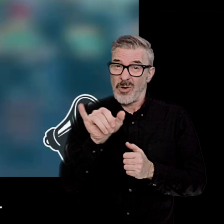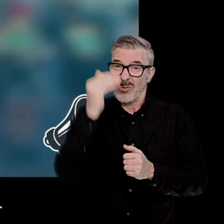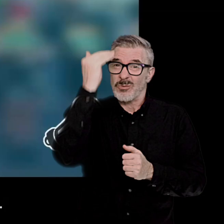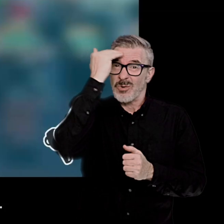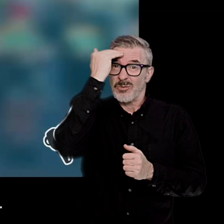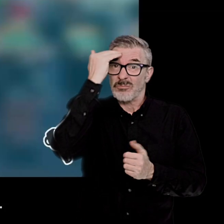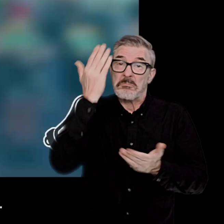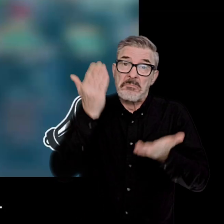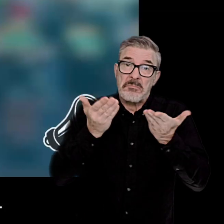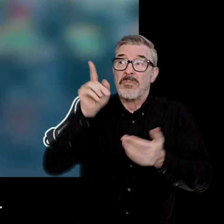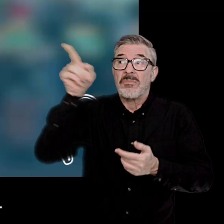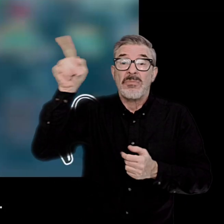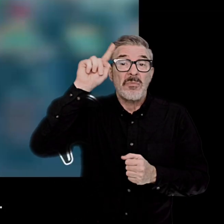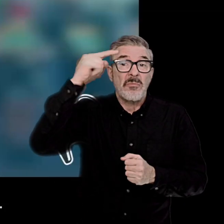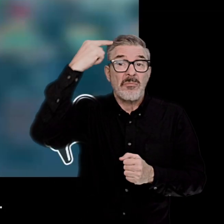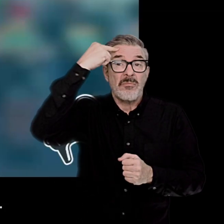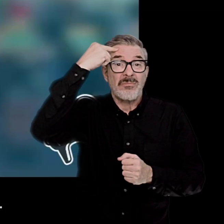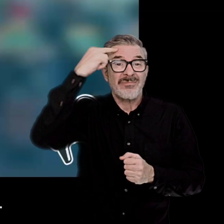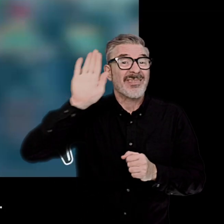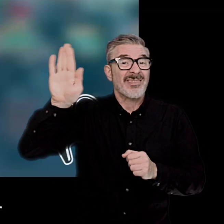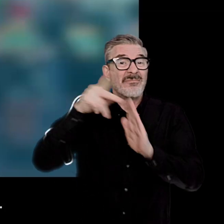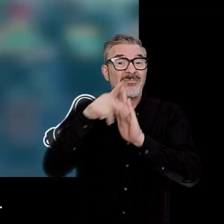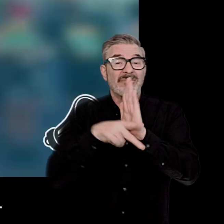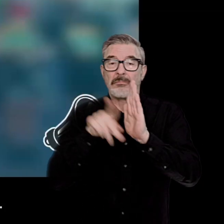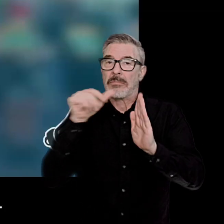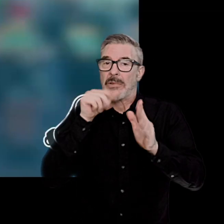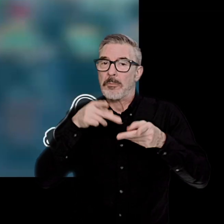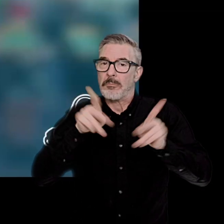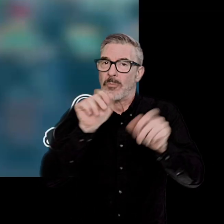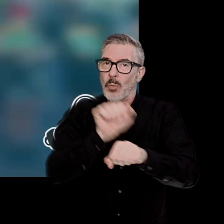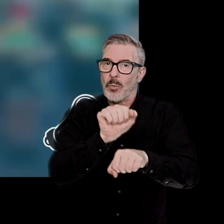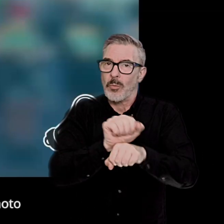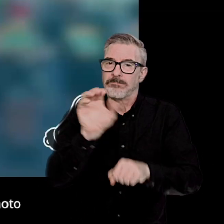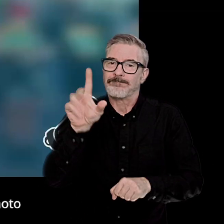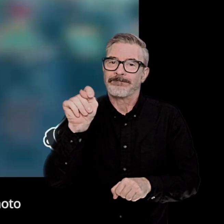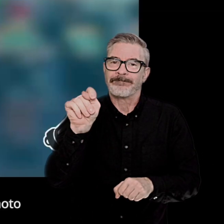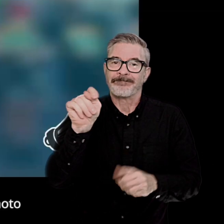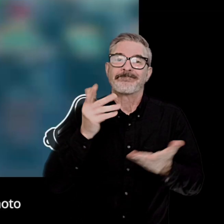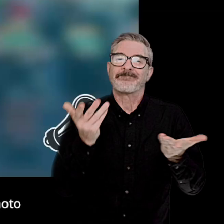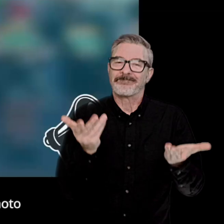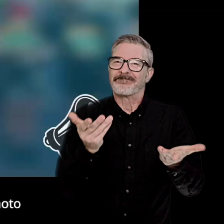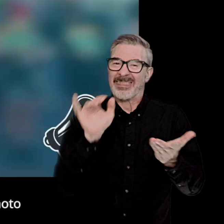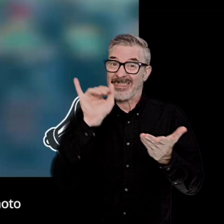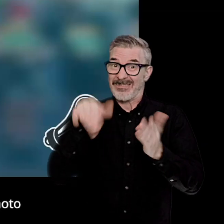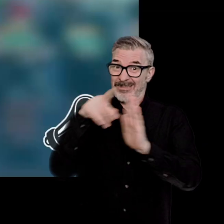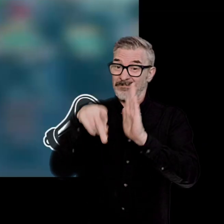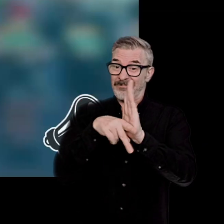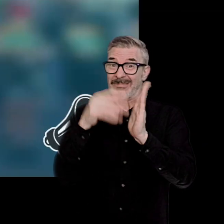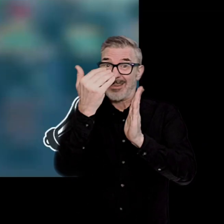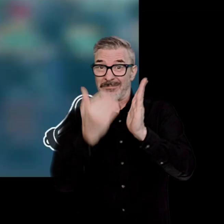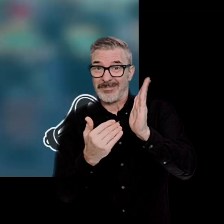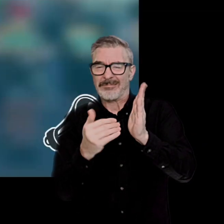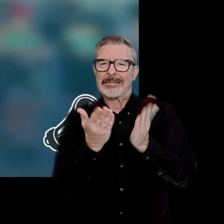to note if your employer has a policy against paying or working overtime. And it would be important to take a photo or